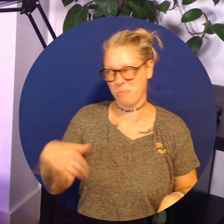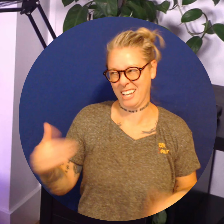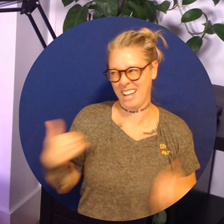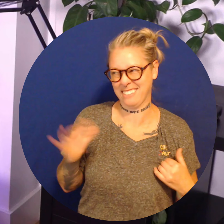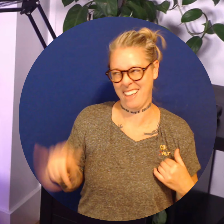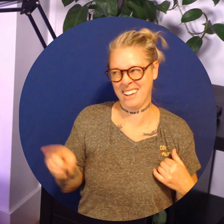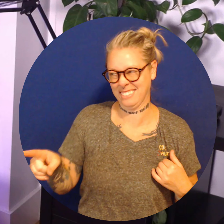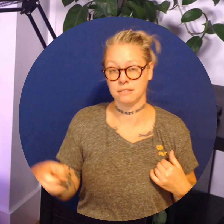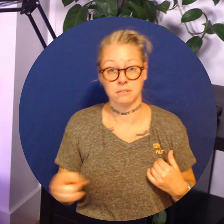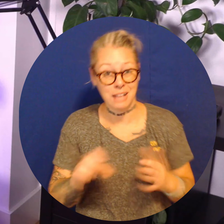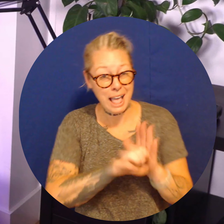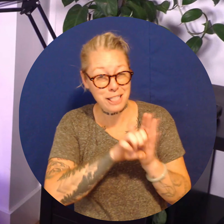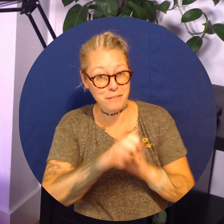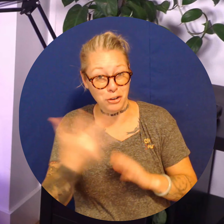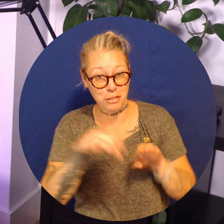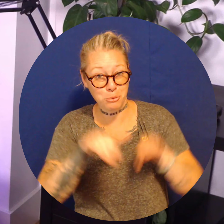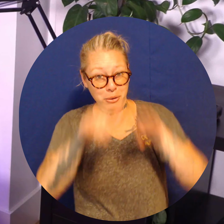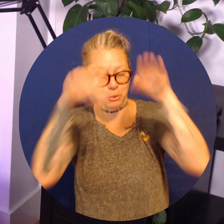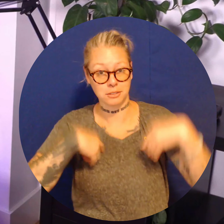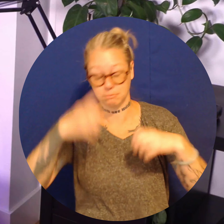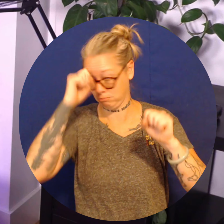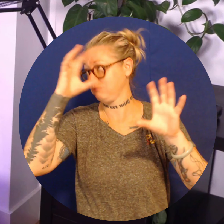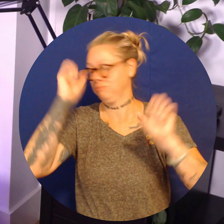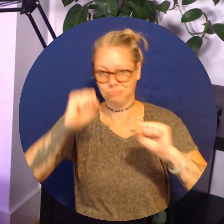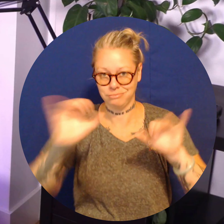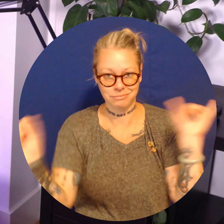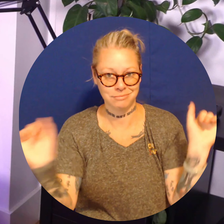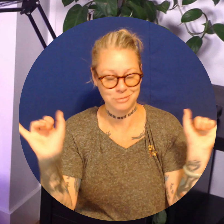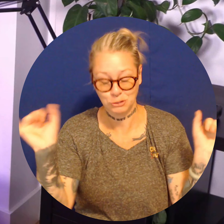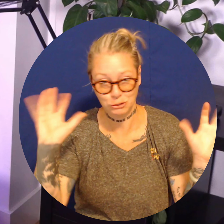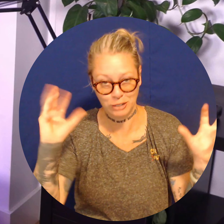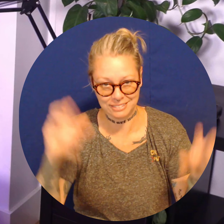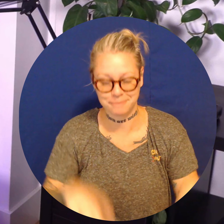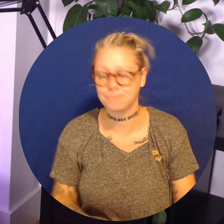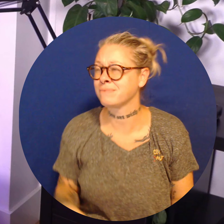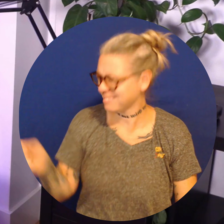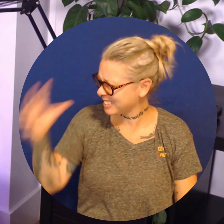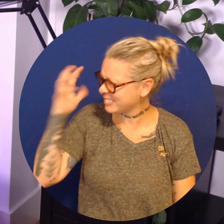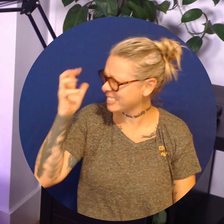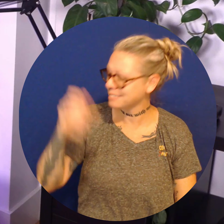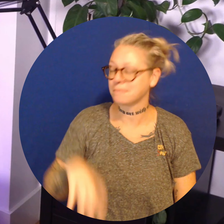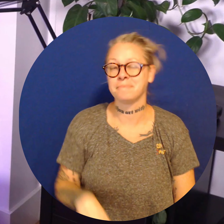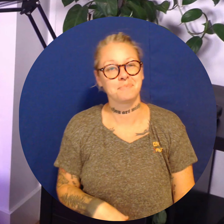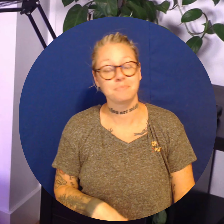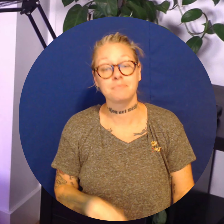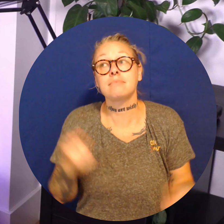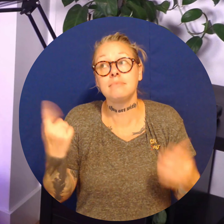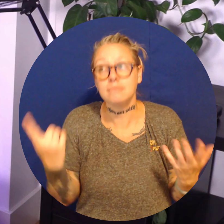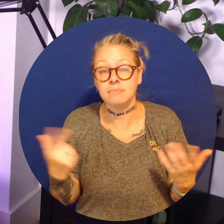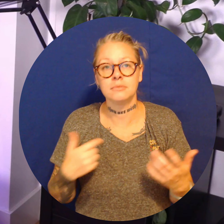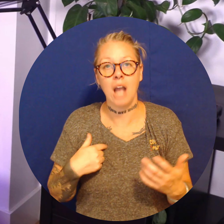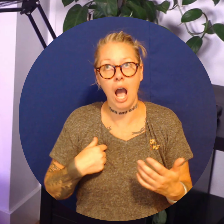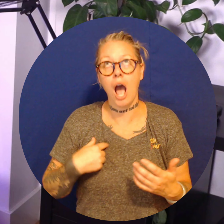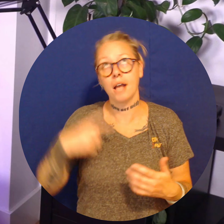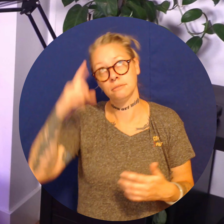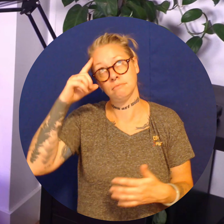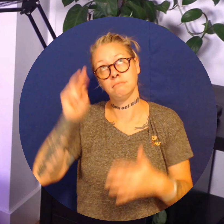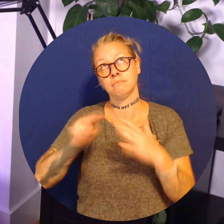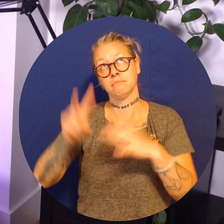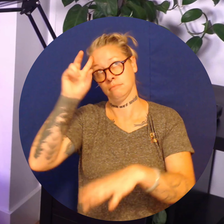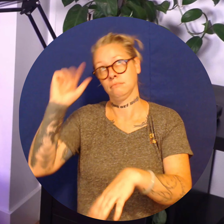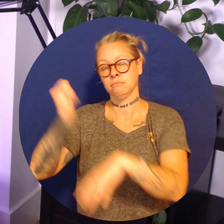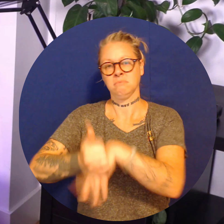fact that you even have an elevator and only three floors blows my mind but yeah it's crazy so that really put a whole lucky but